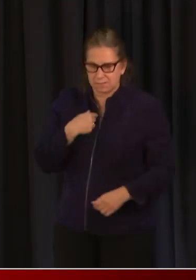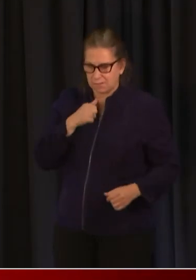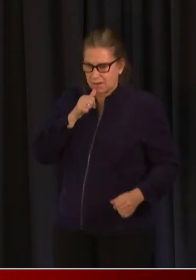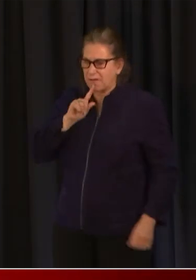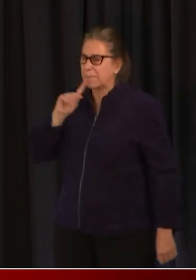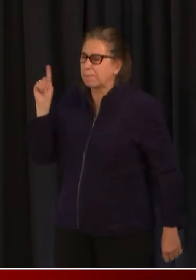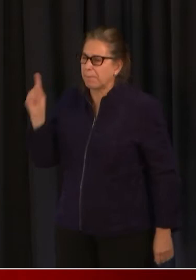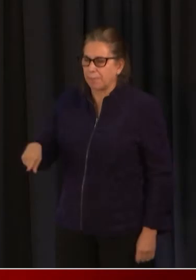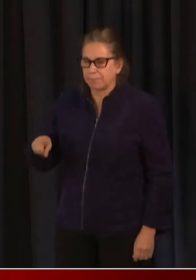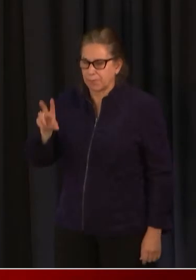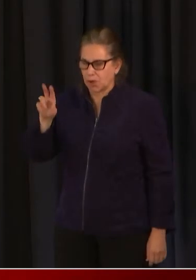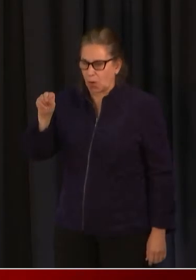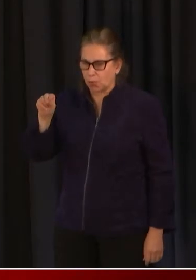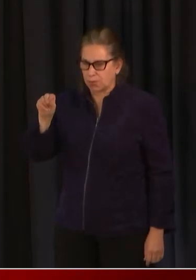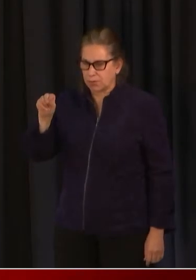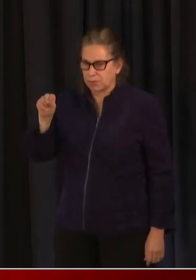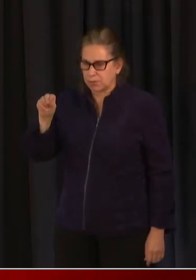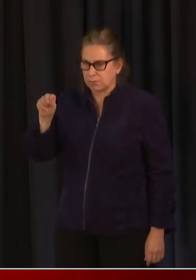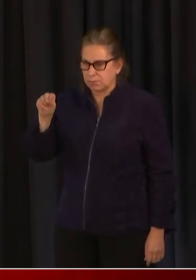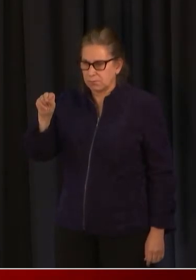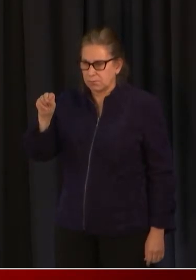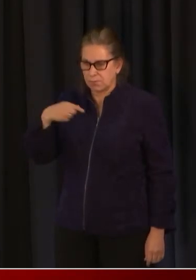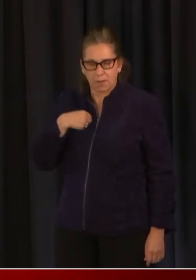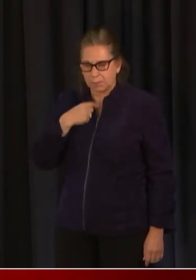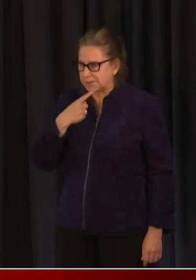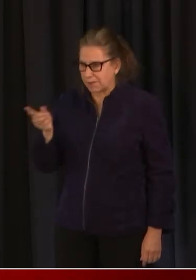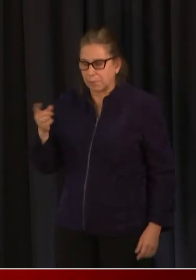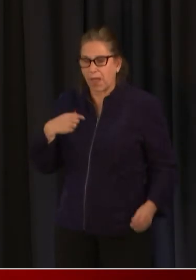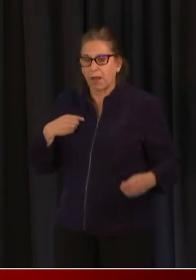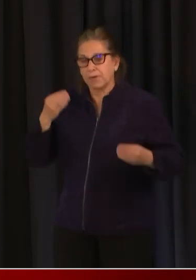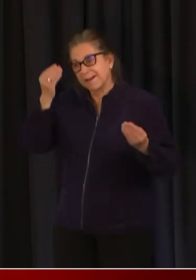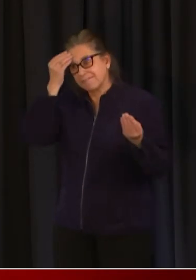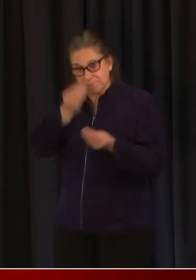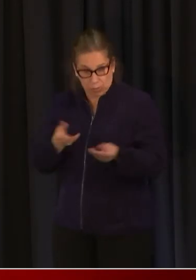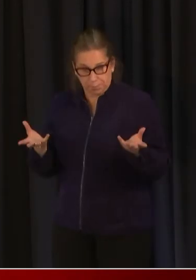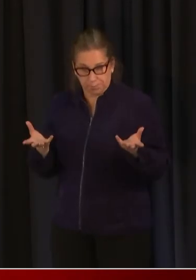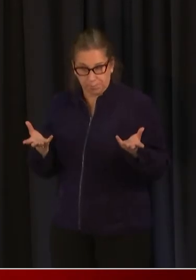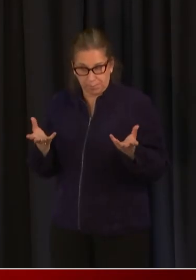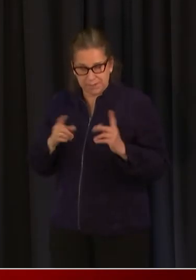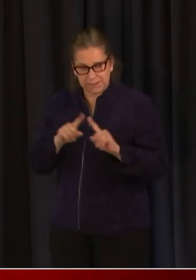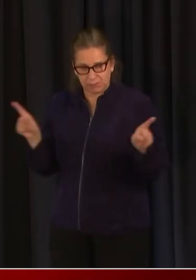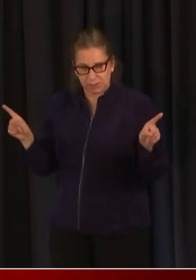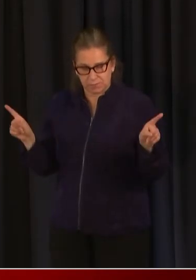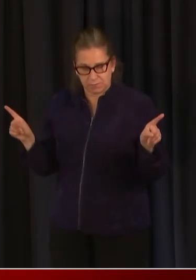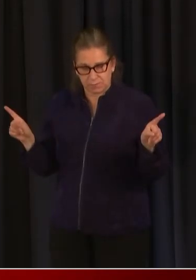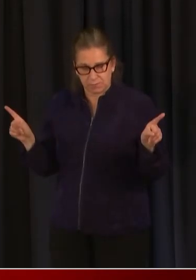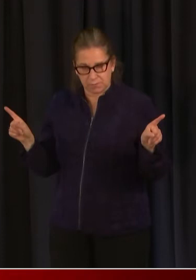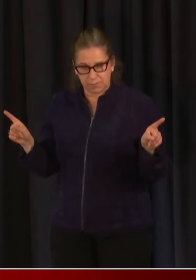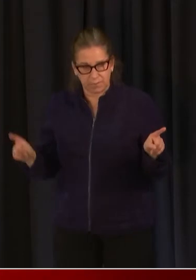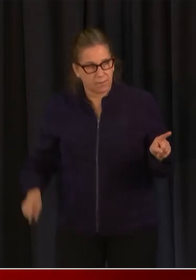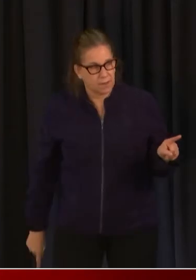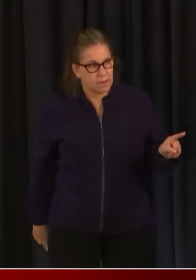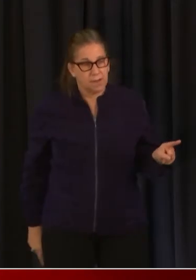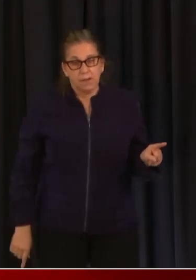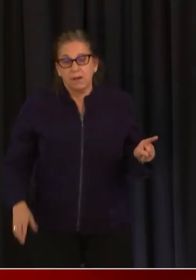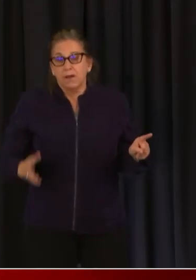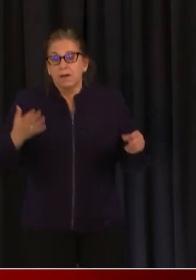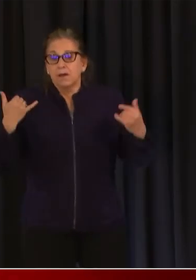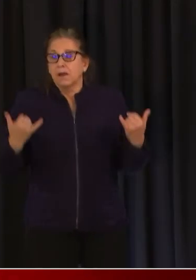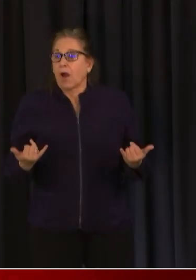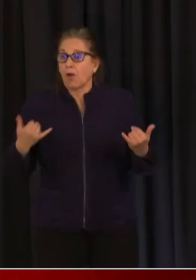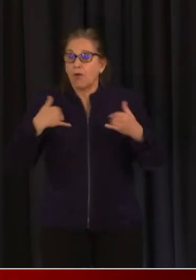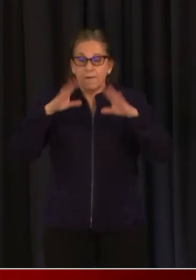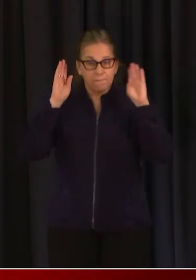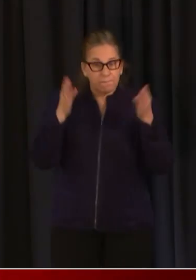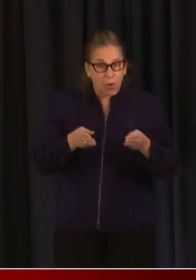vaccinations to be in operation. I don't anticipate us doing that. What we are focused